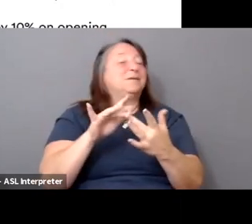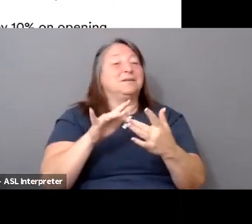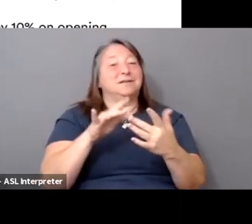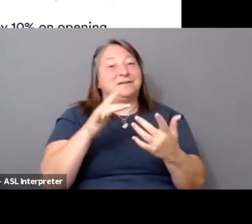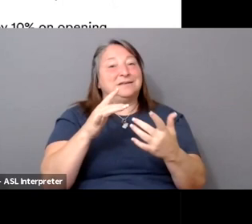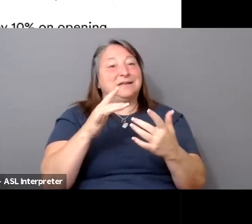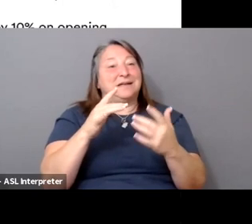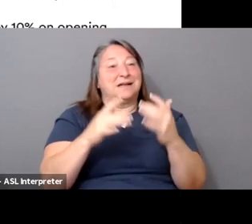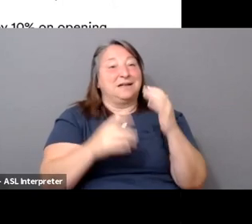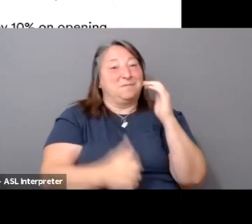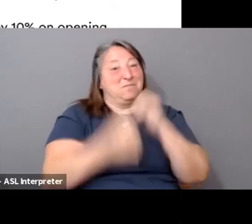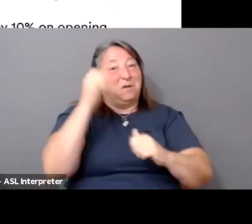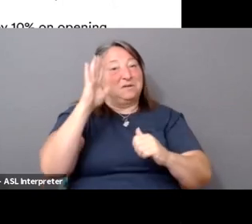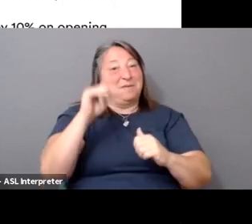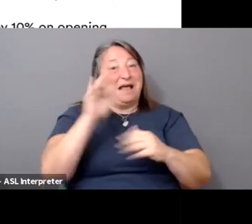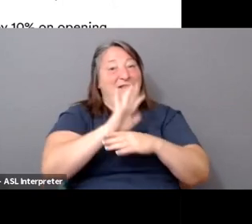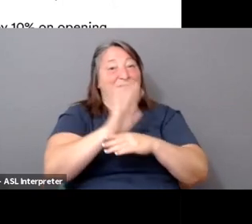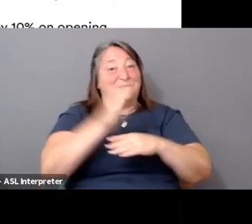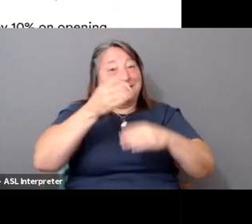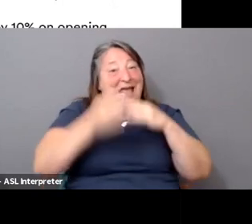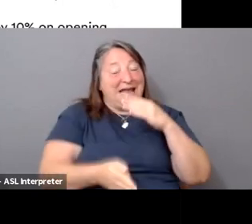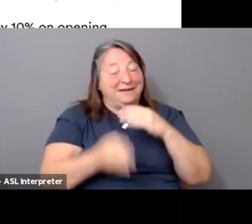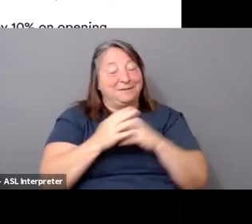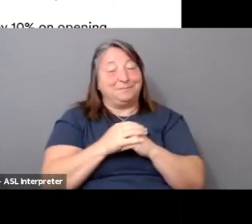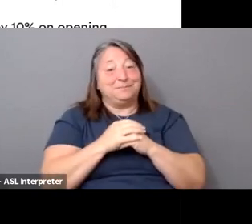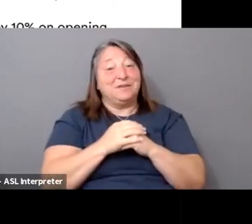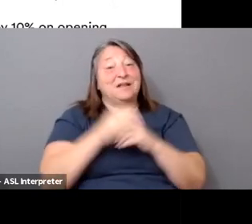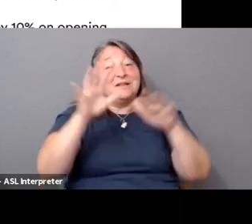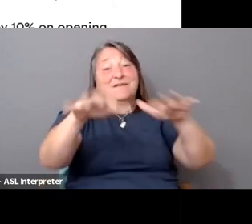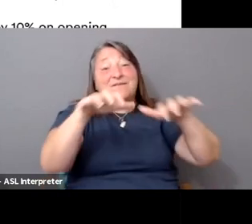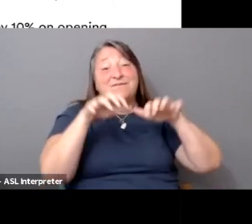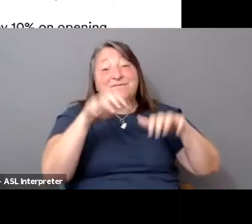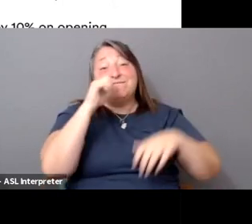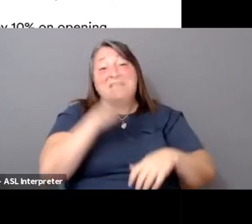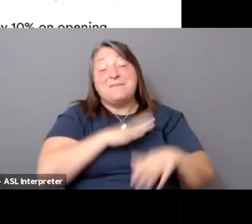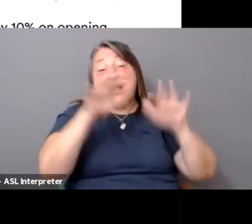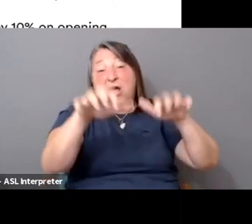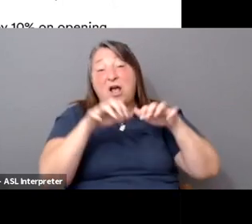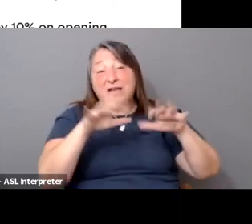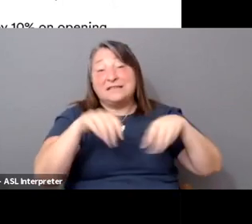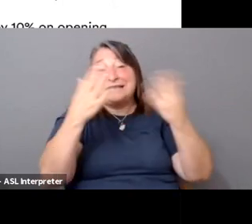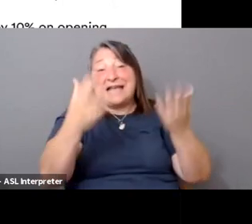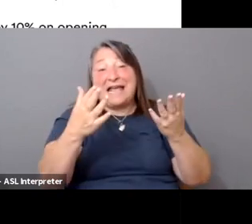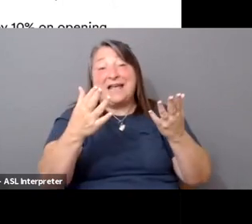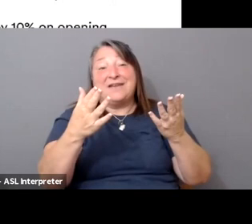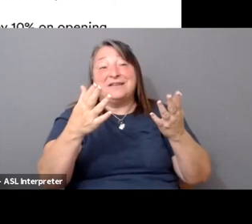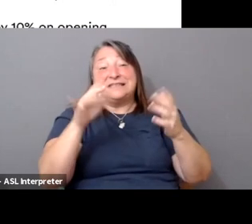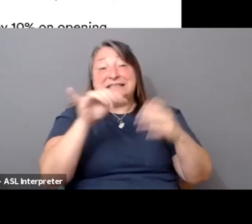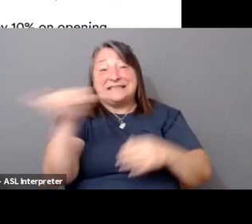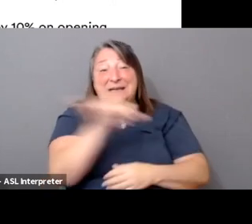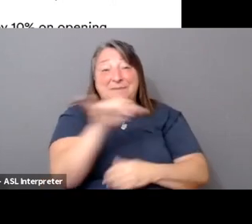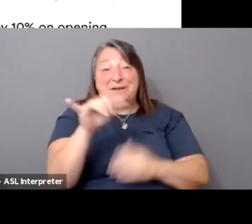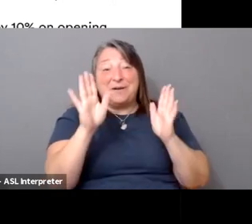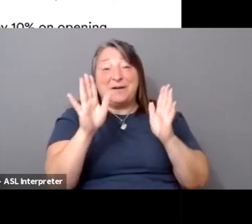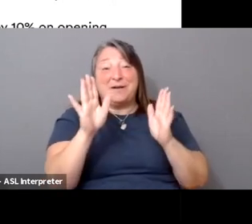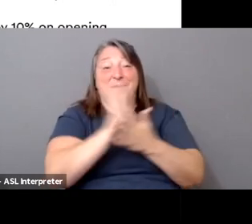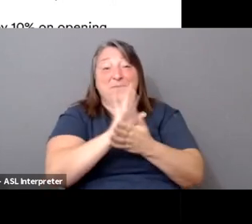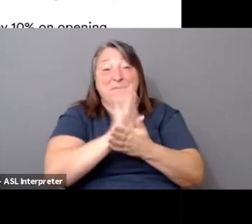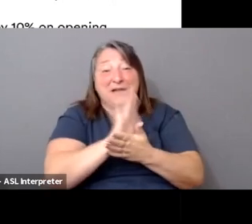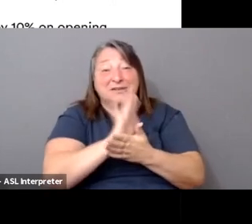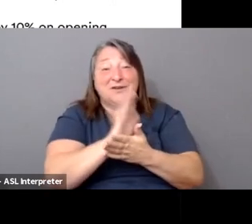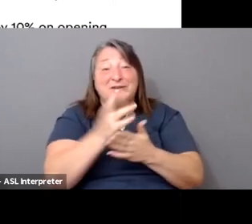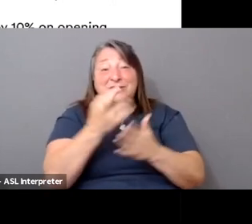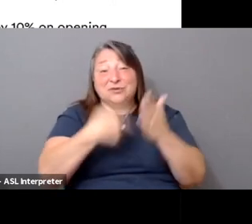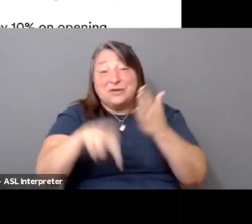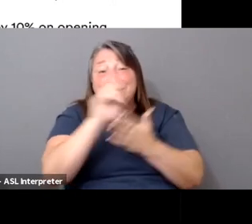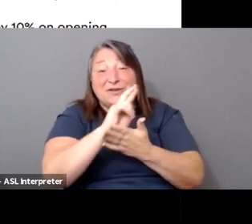this insight implied that the female audience contributed a similar amount of box office revenue and that if the targeted marketing had been